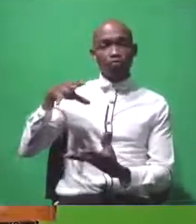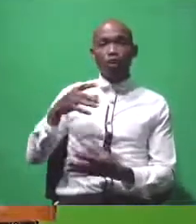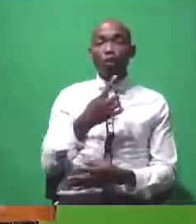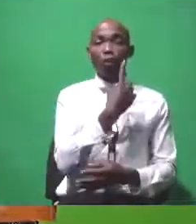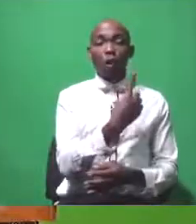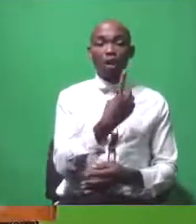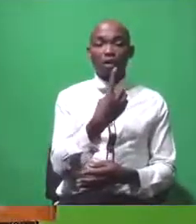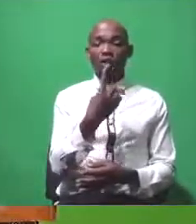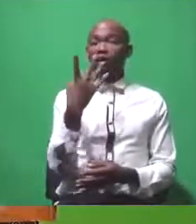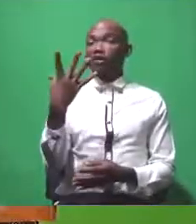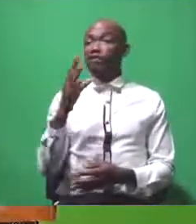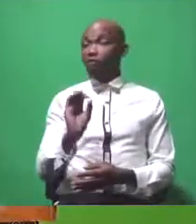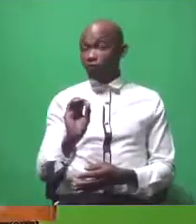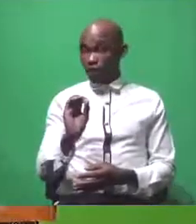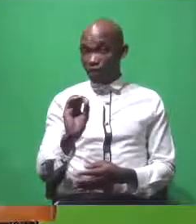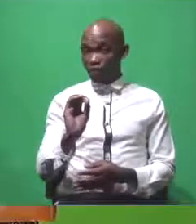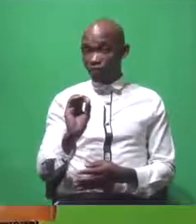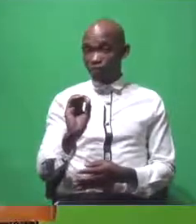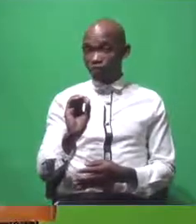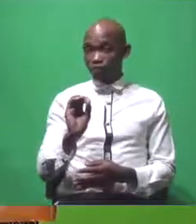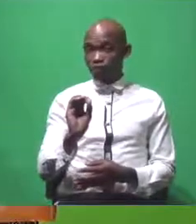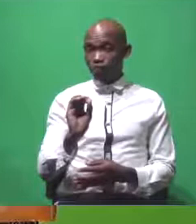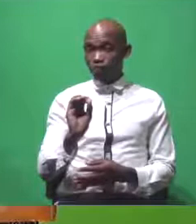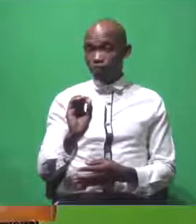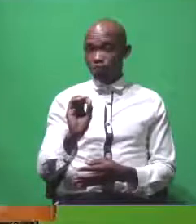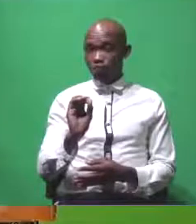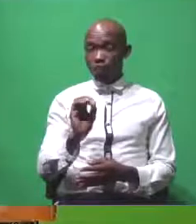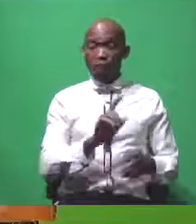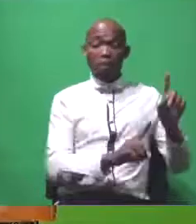If the plant rent a land,